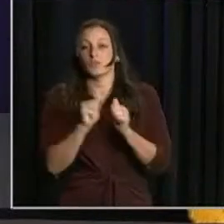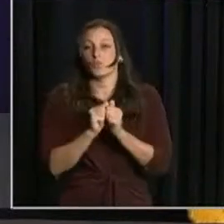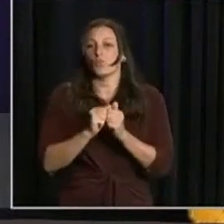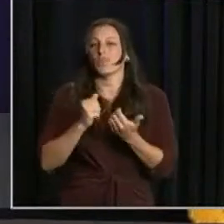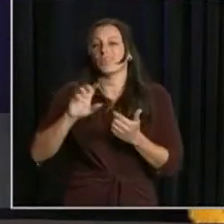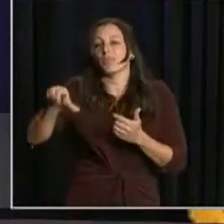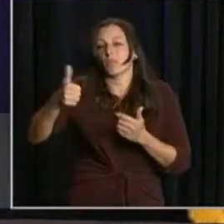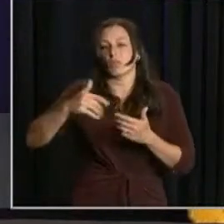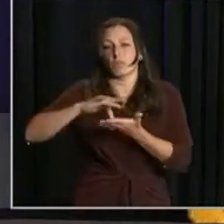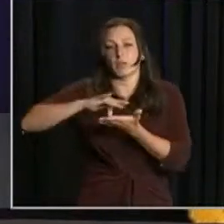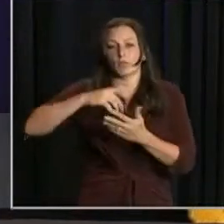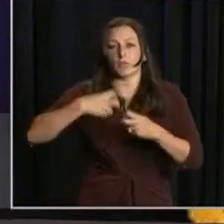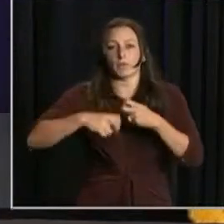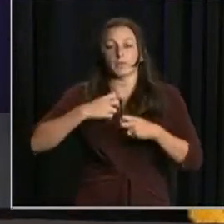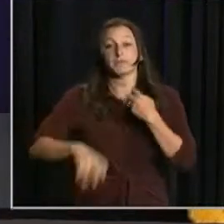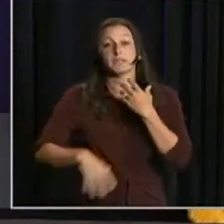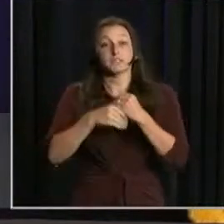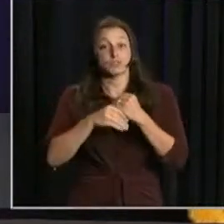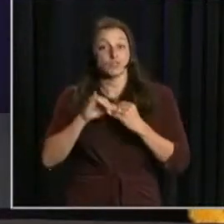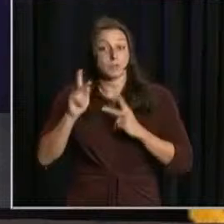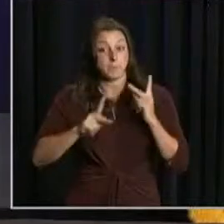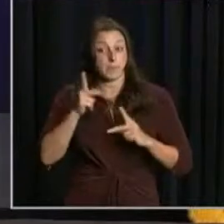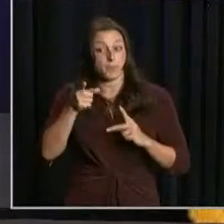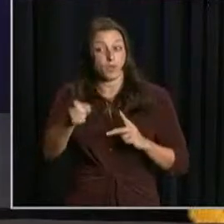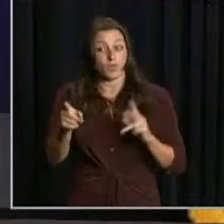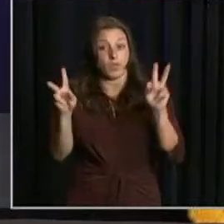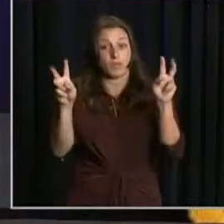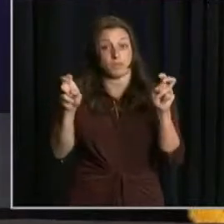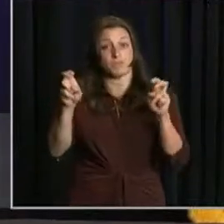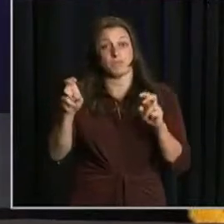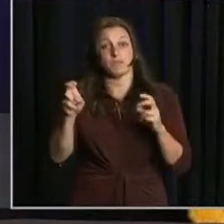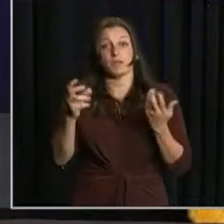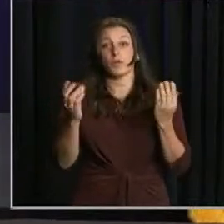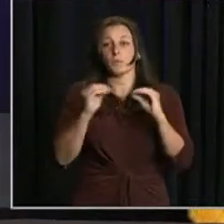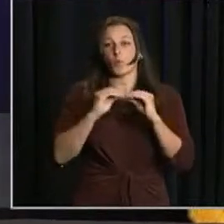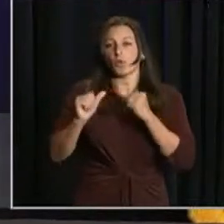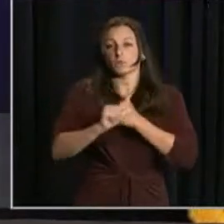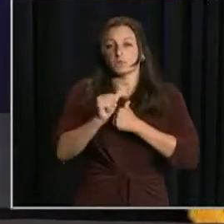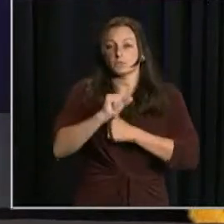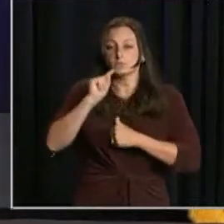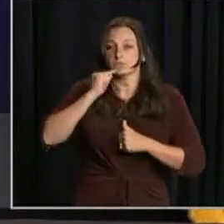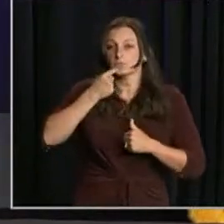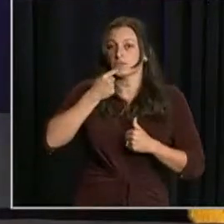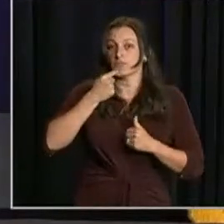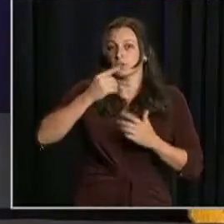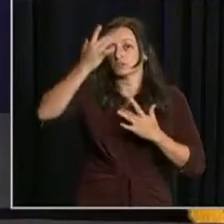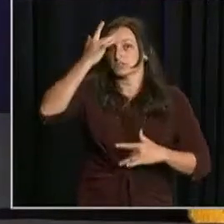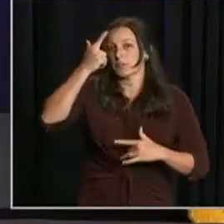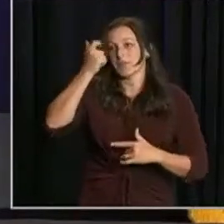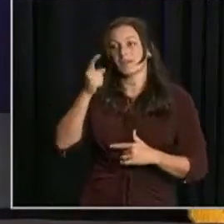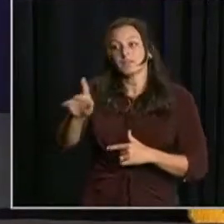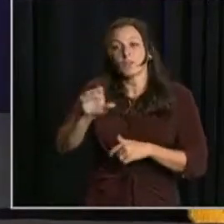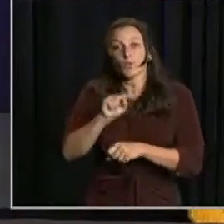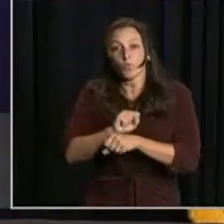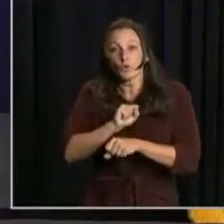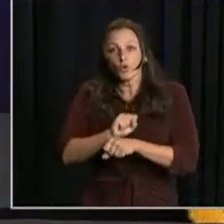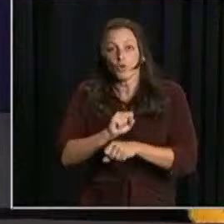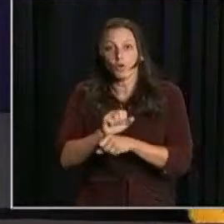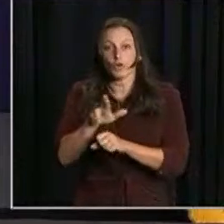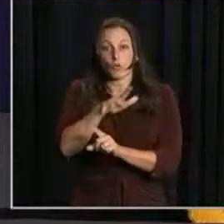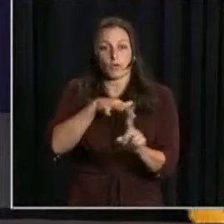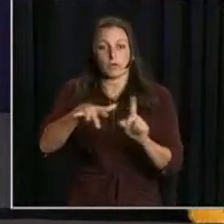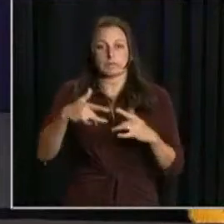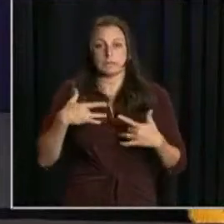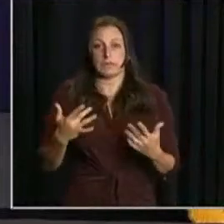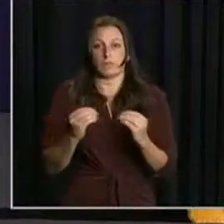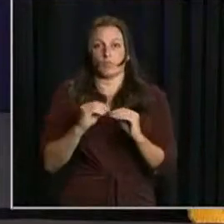addition, people who are in those high risk, at risk for severe disease because of their occupational or institutional setting and